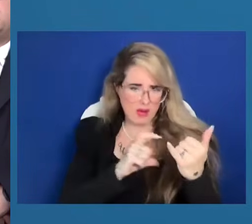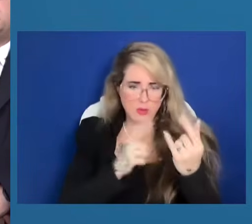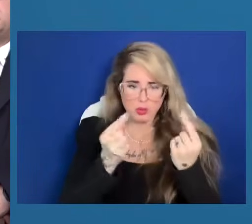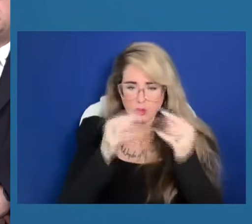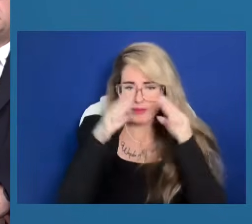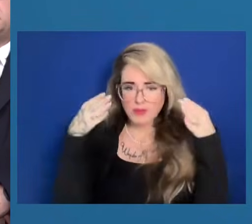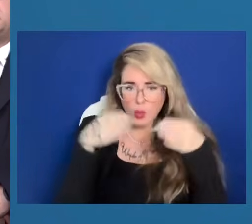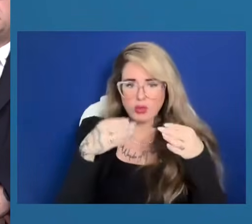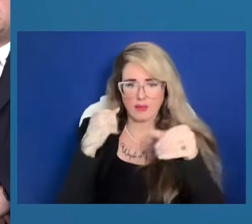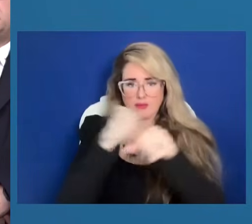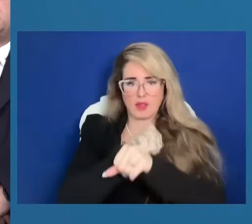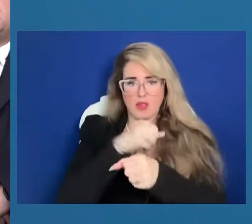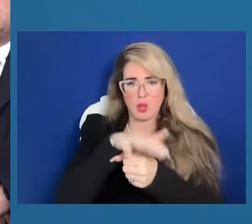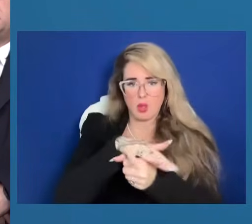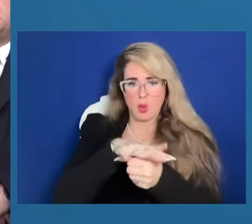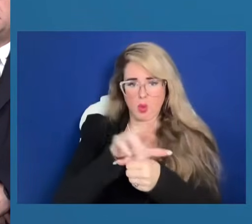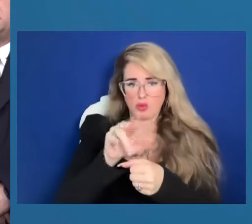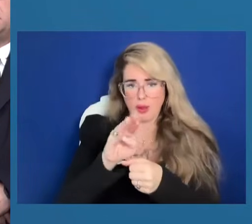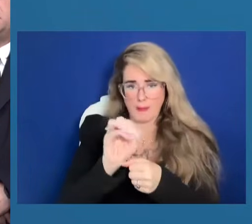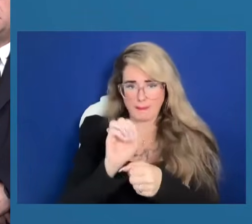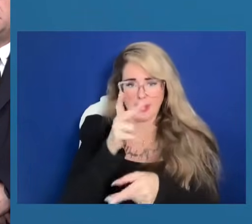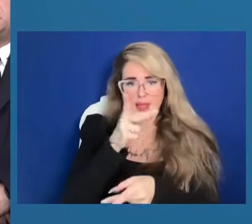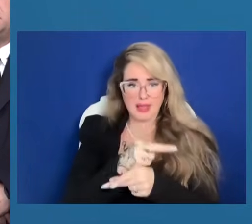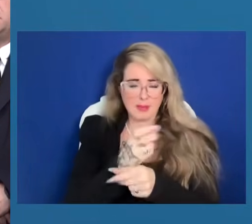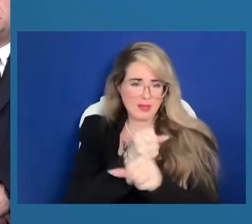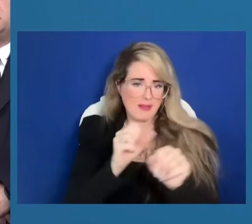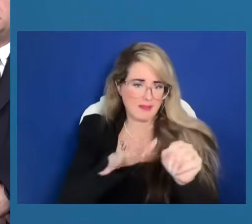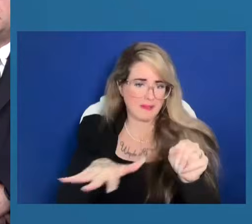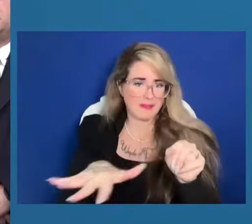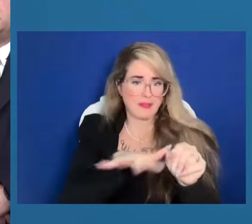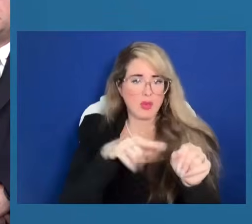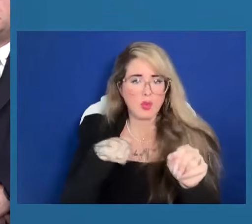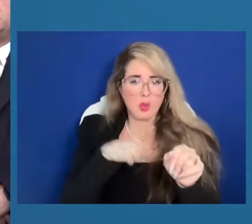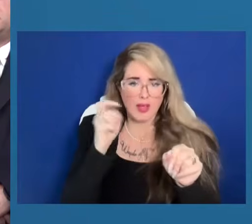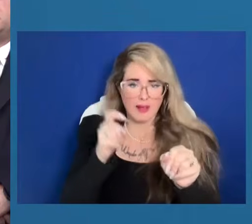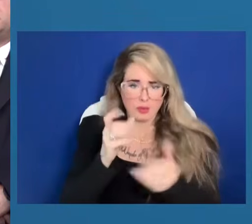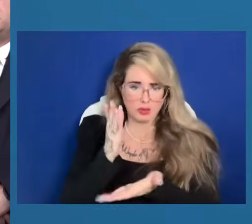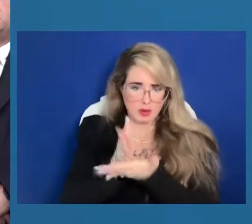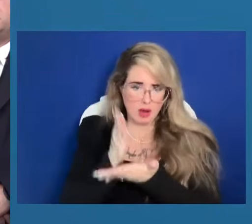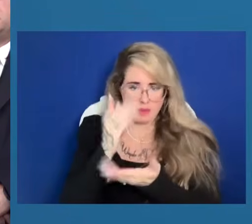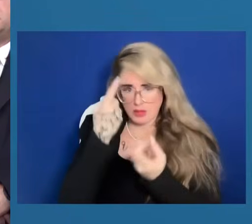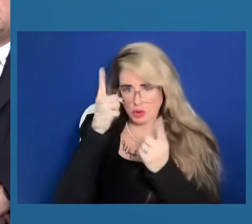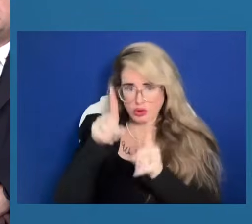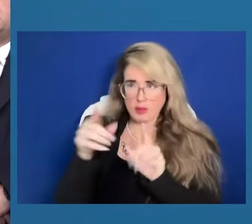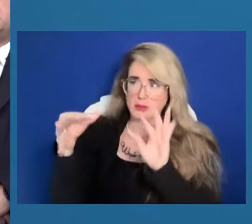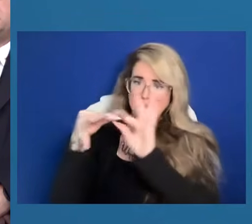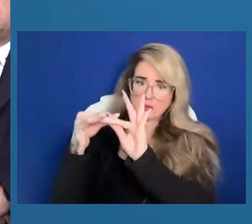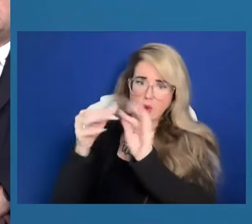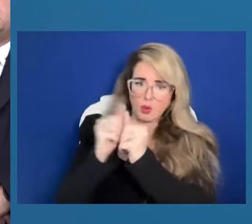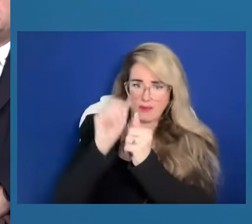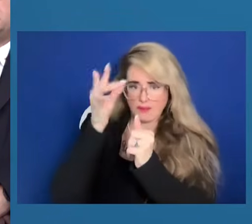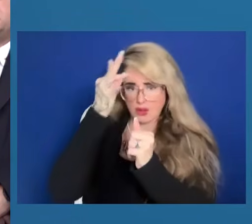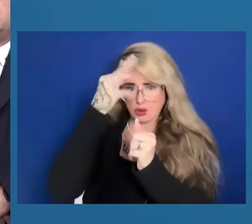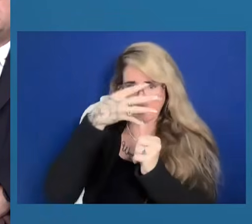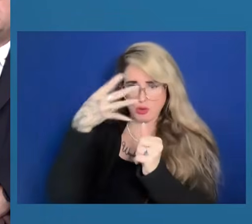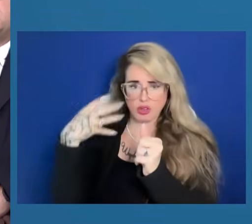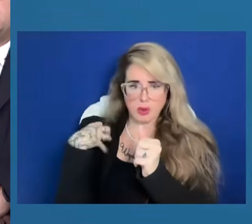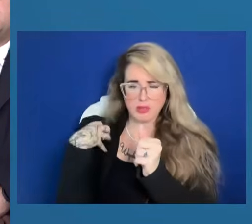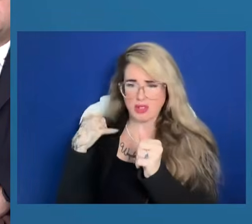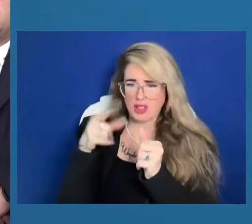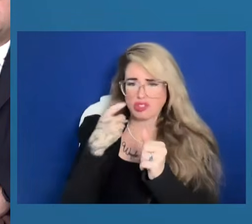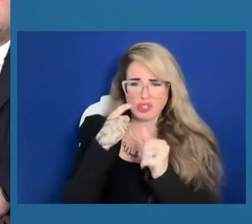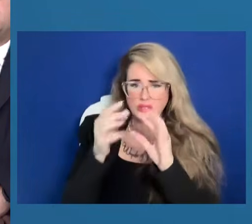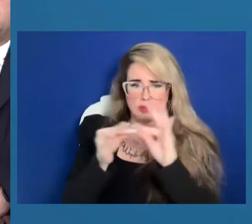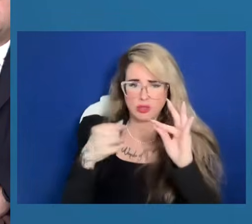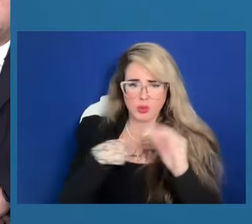local crime and keeping our communities safe. And we must end these agreements with federal immigration officers. As the commissioner said, we don't need those. We already